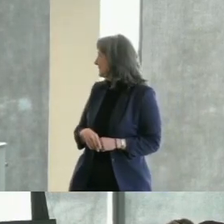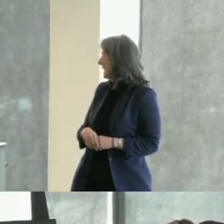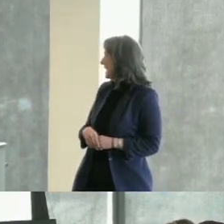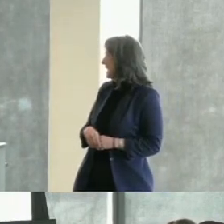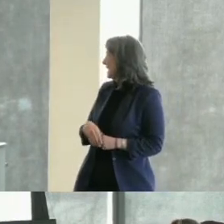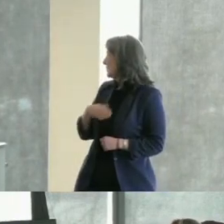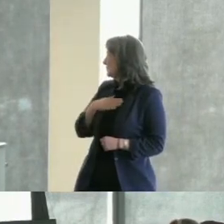That's not me, that's Google.